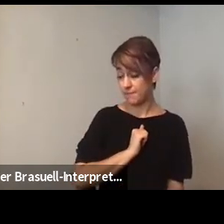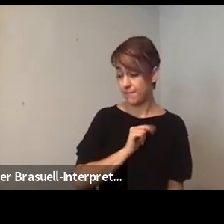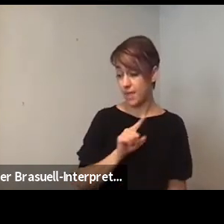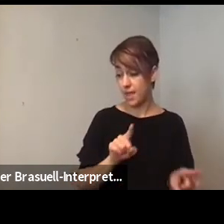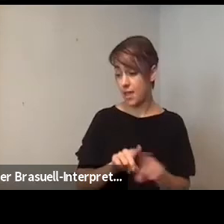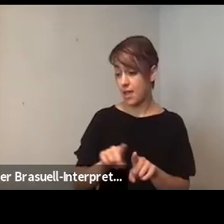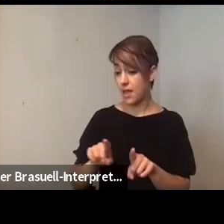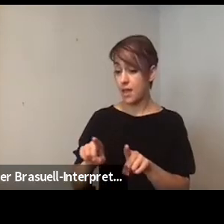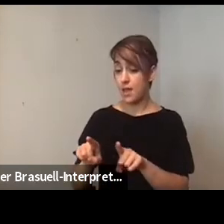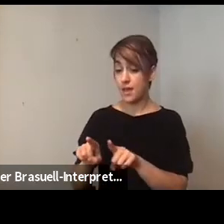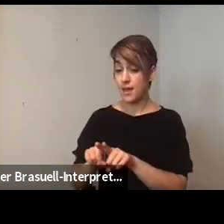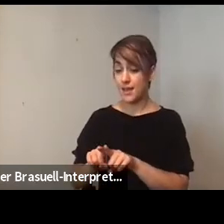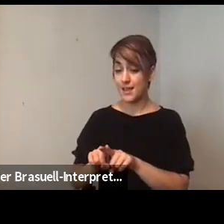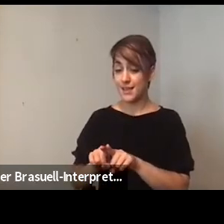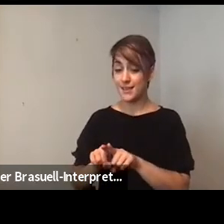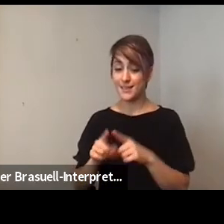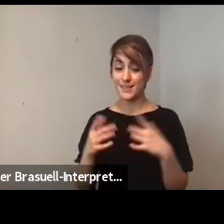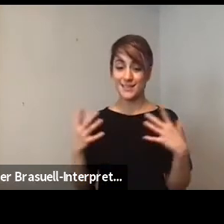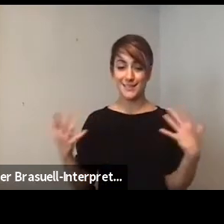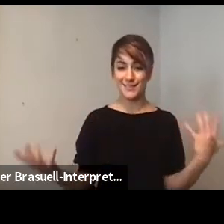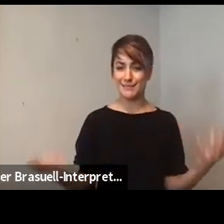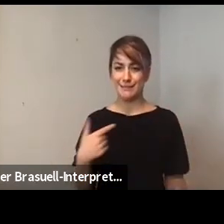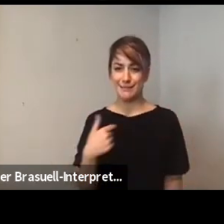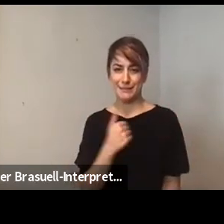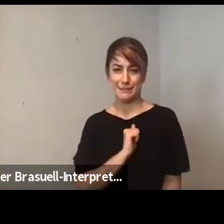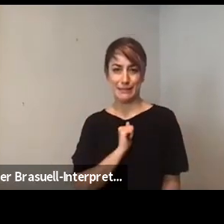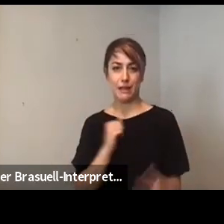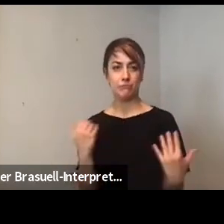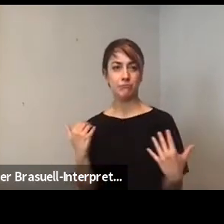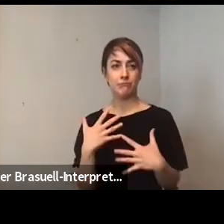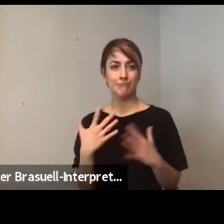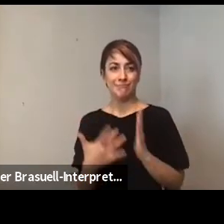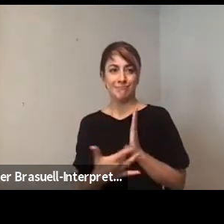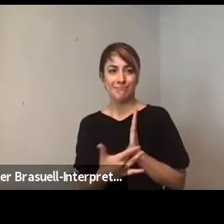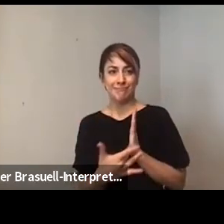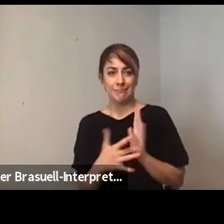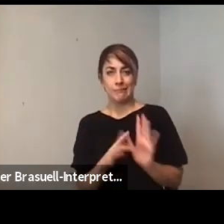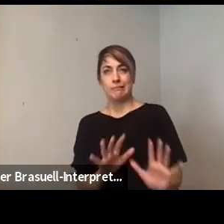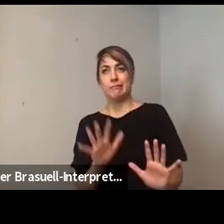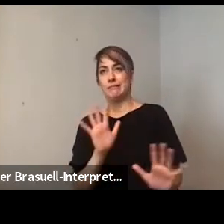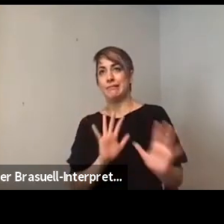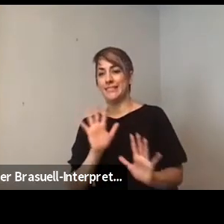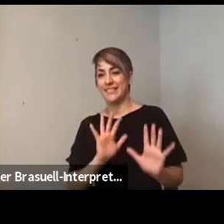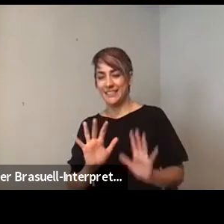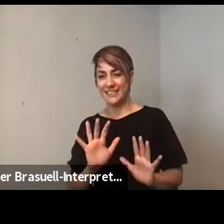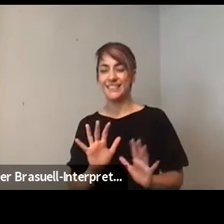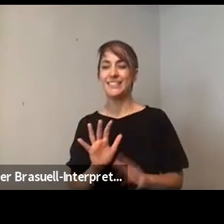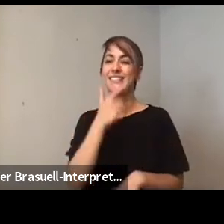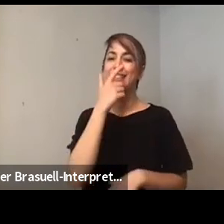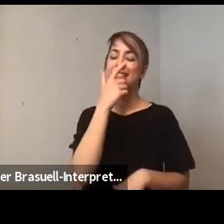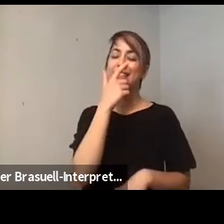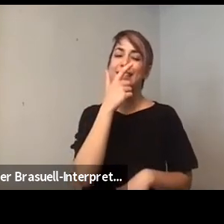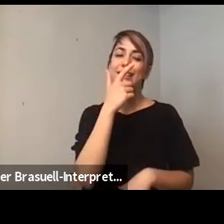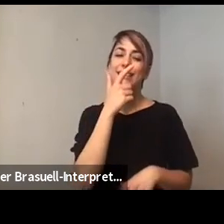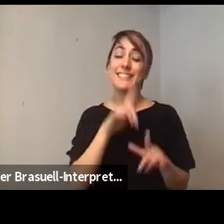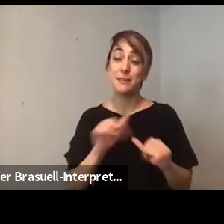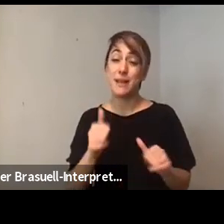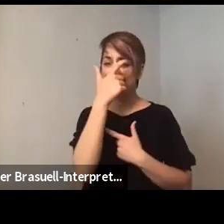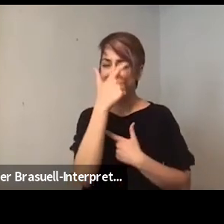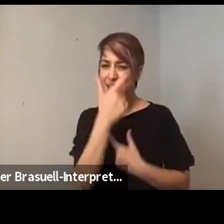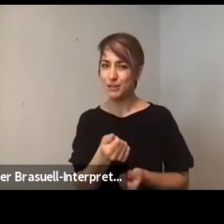as a technophobe, I mean, there have been so many benefits to being able to connect this way, but also I feel that